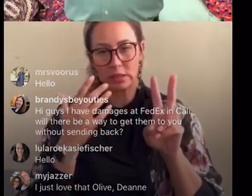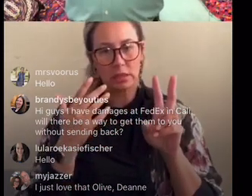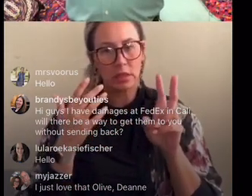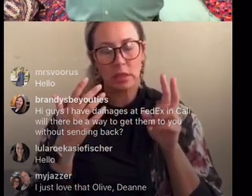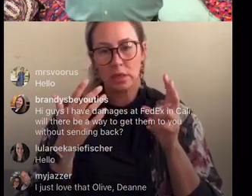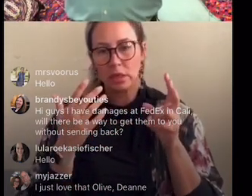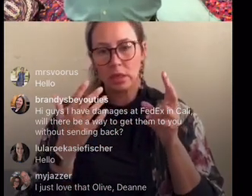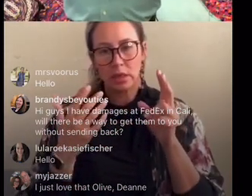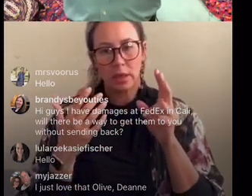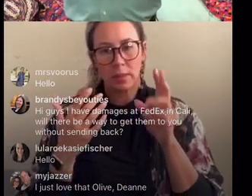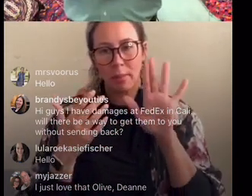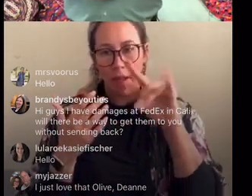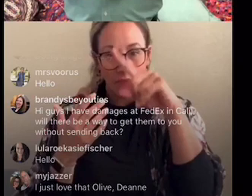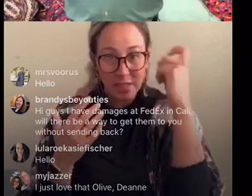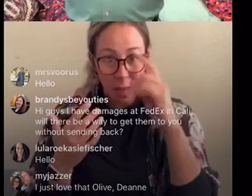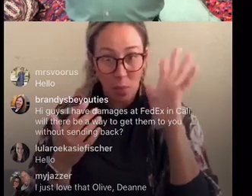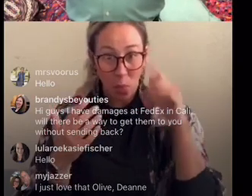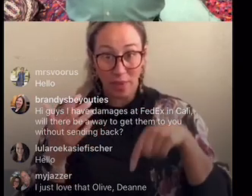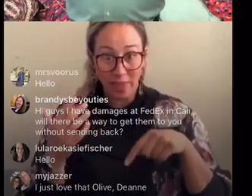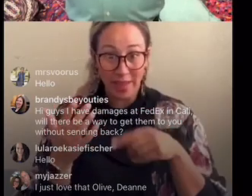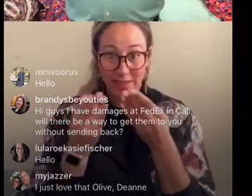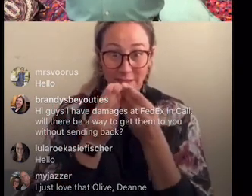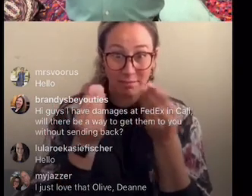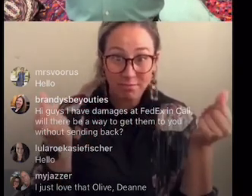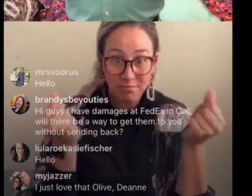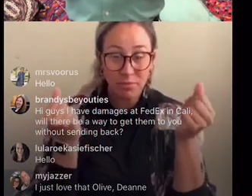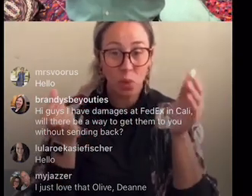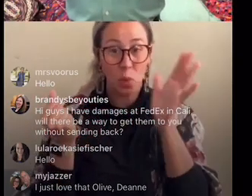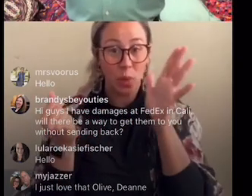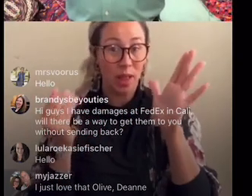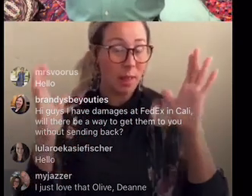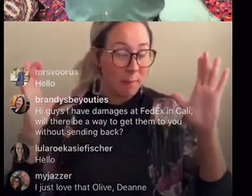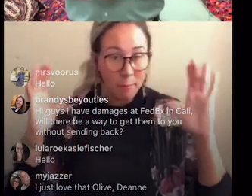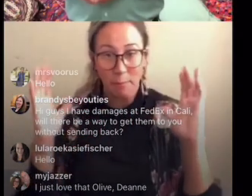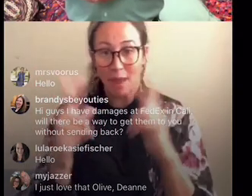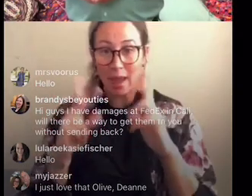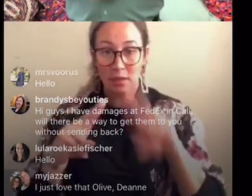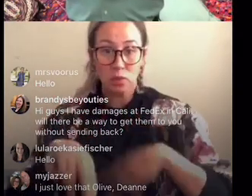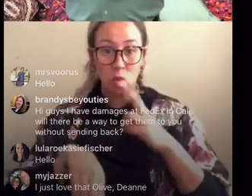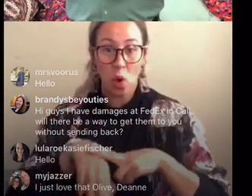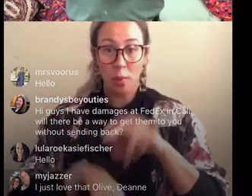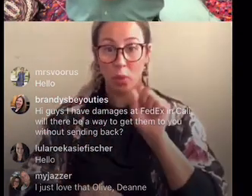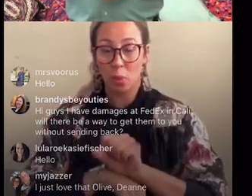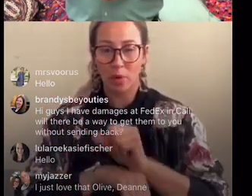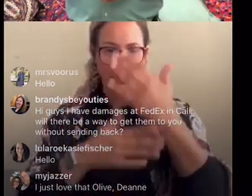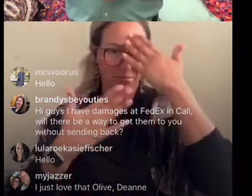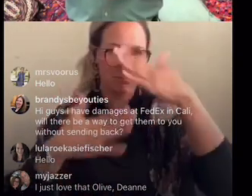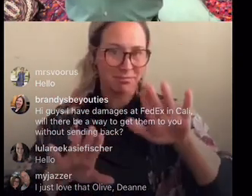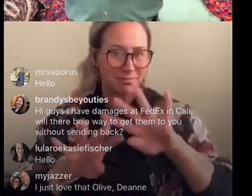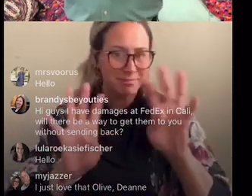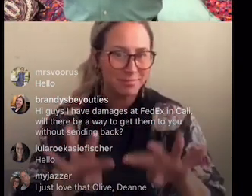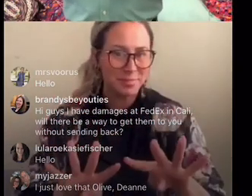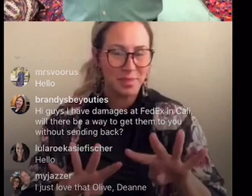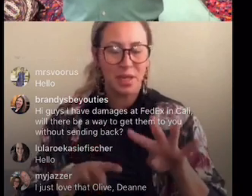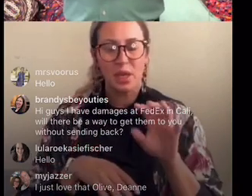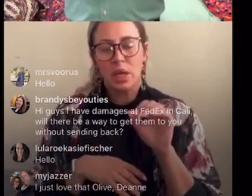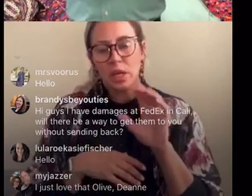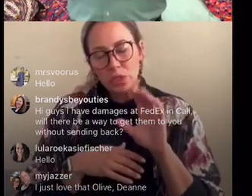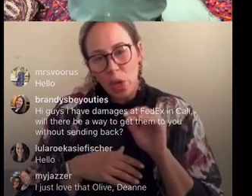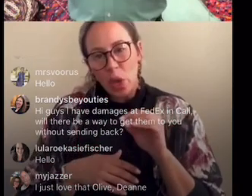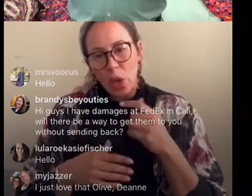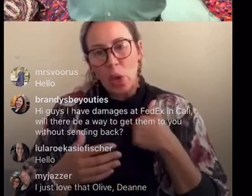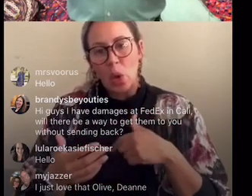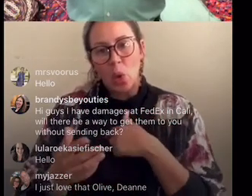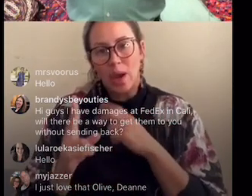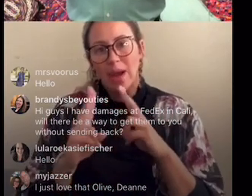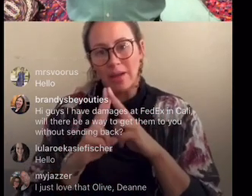by the summer, will this thing be passed? Will we all be back to work? Will we be doing So we really don't know. We're in a